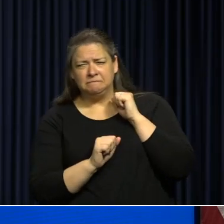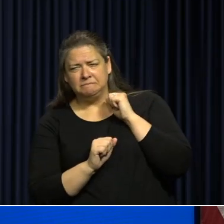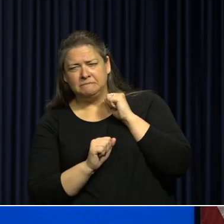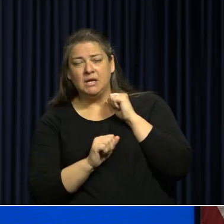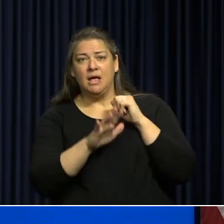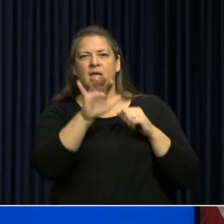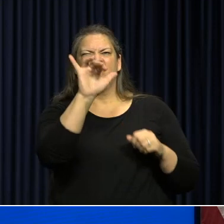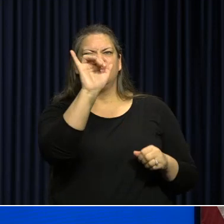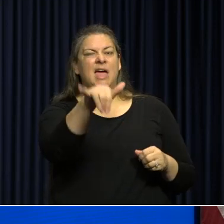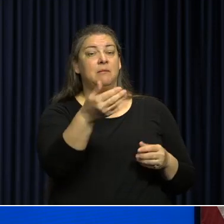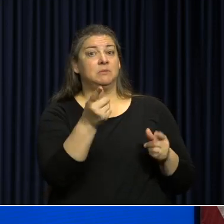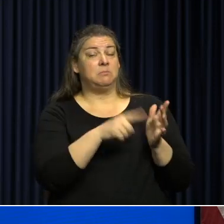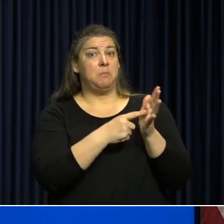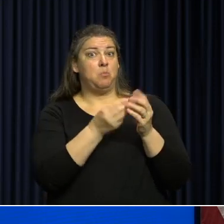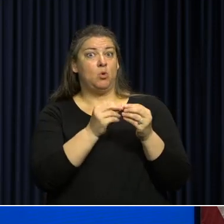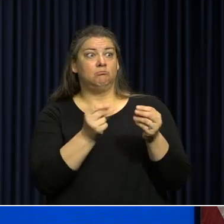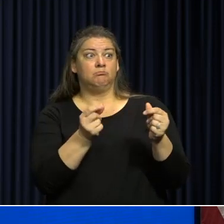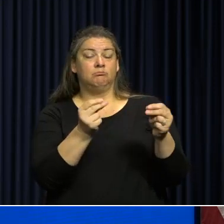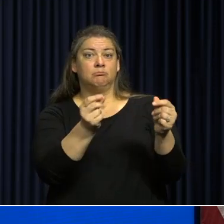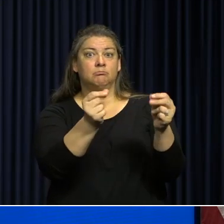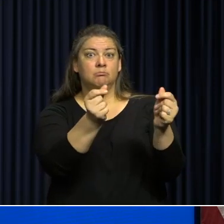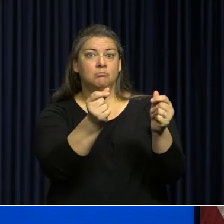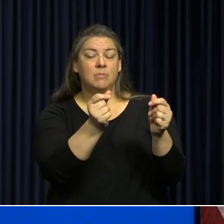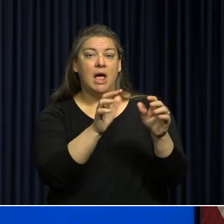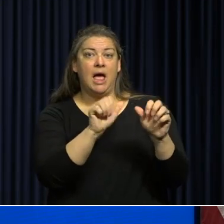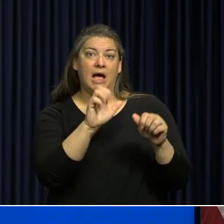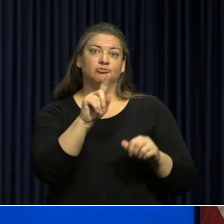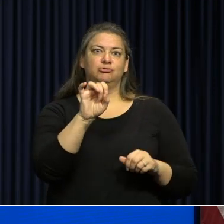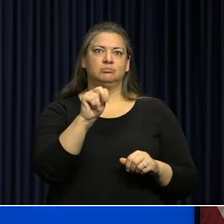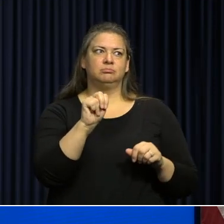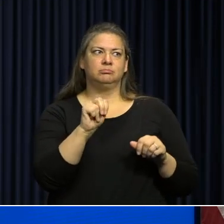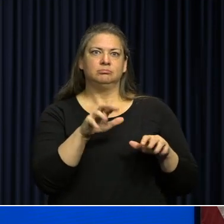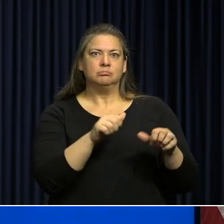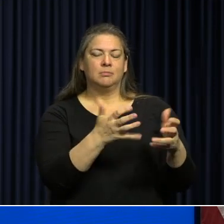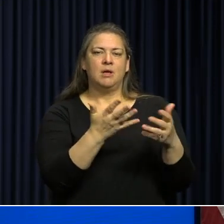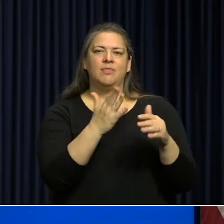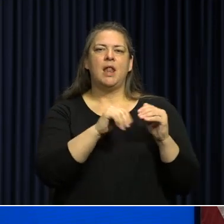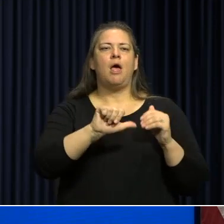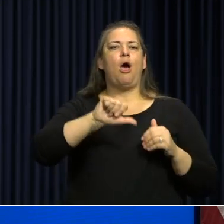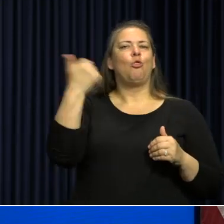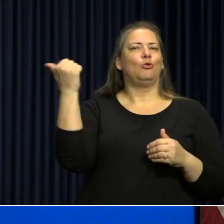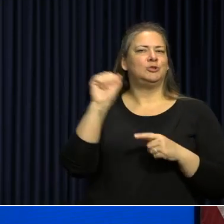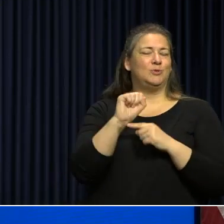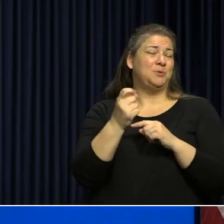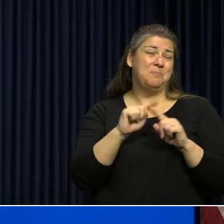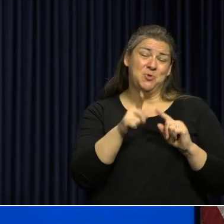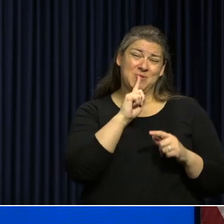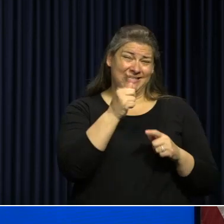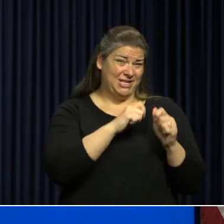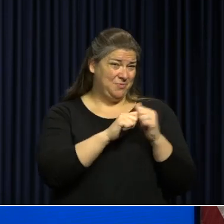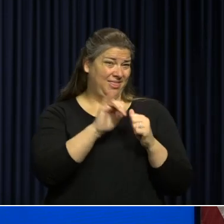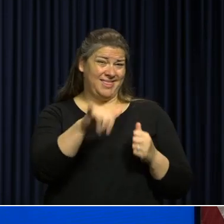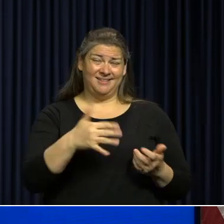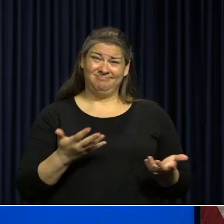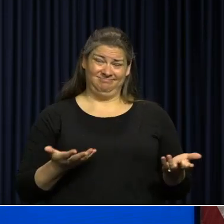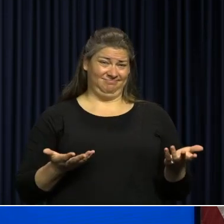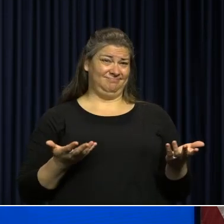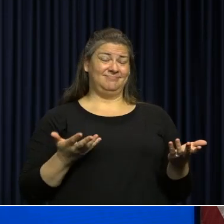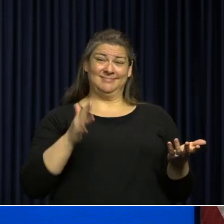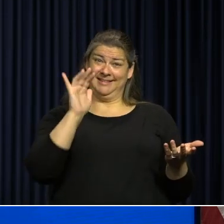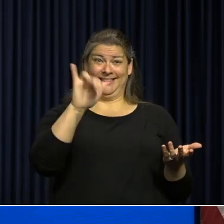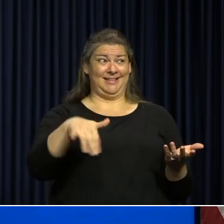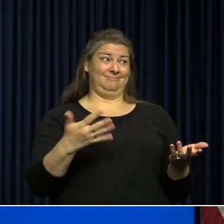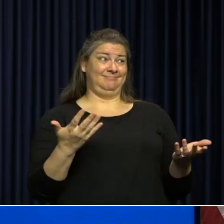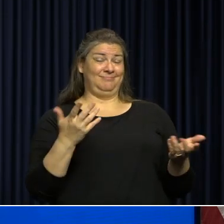take a swifter action in the initial term than it would in other instances. But when you're dealing with something like this, that's just